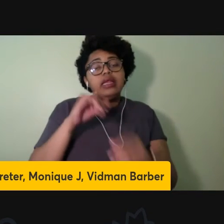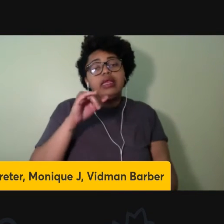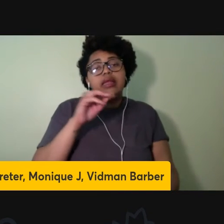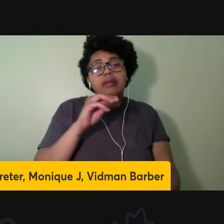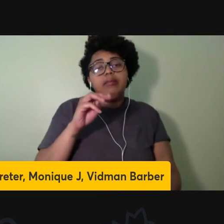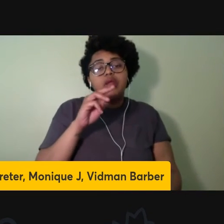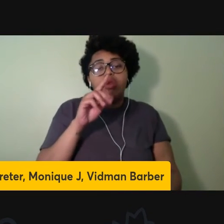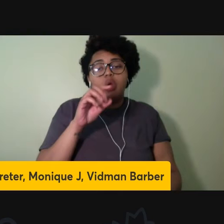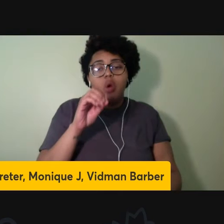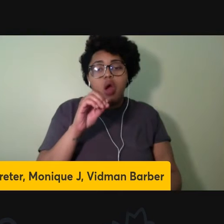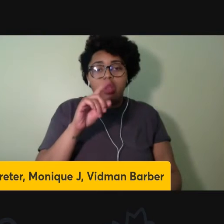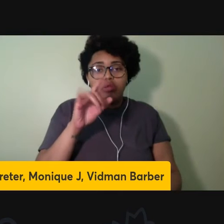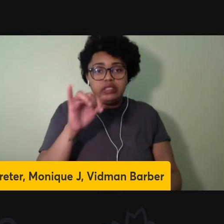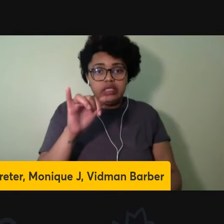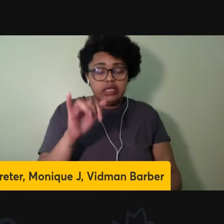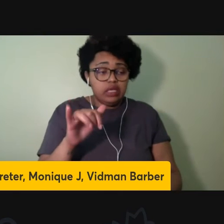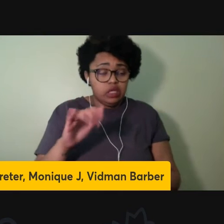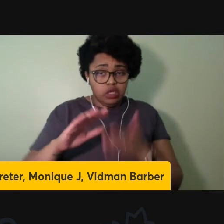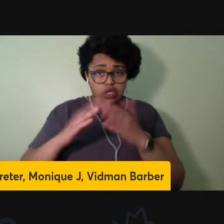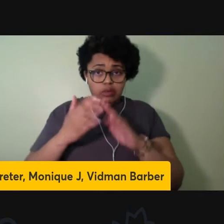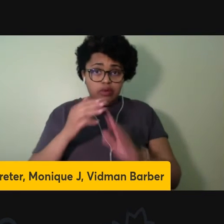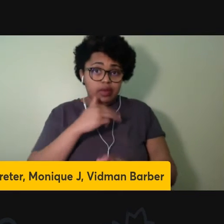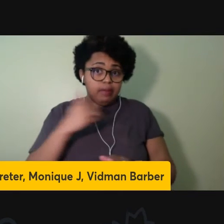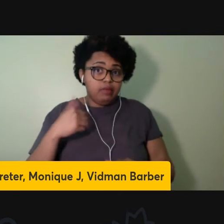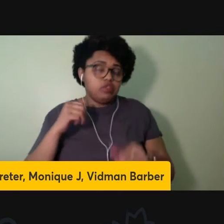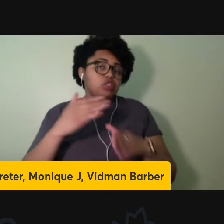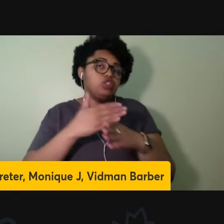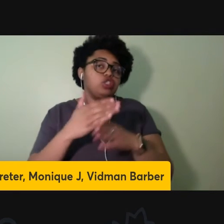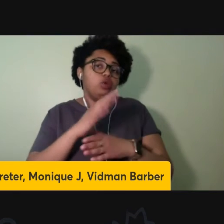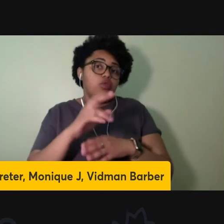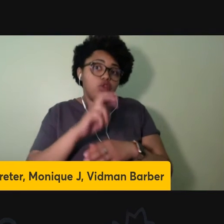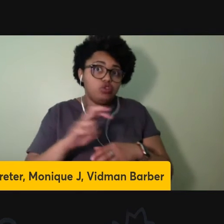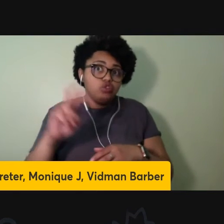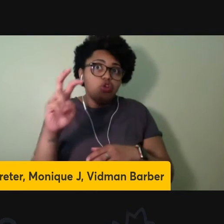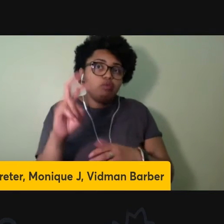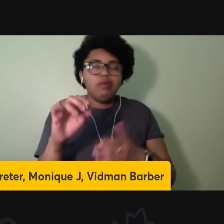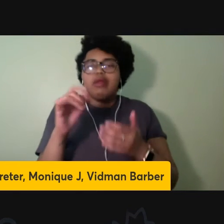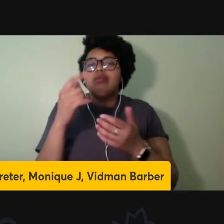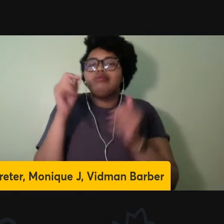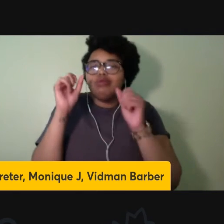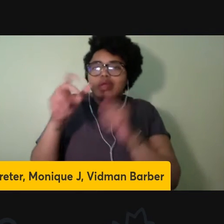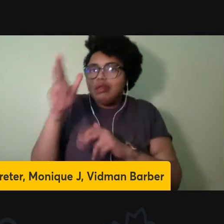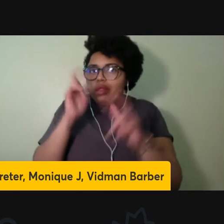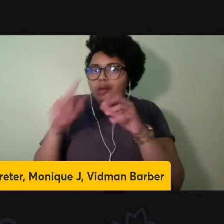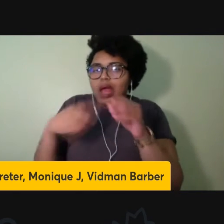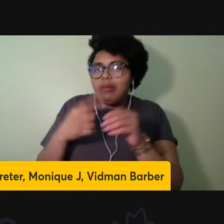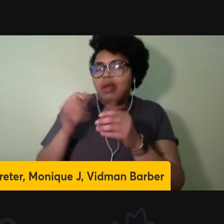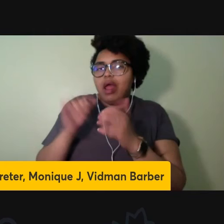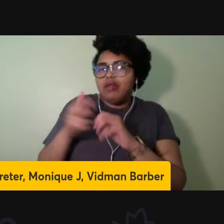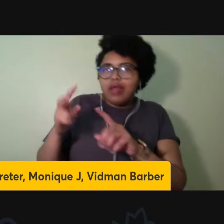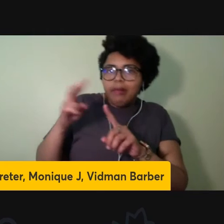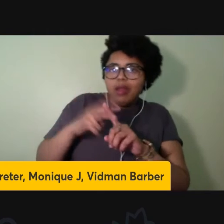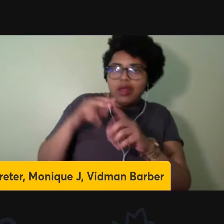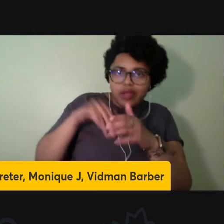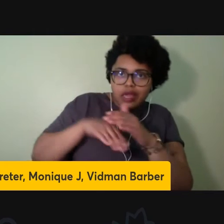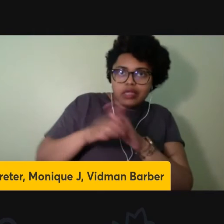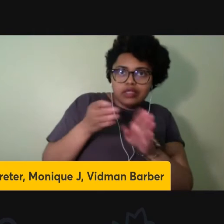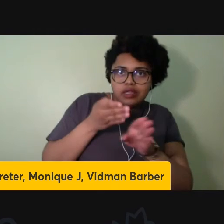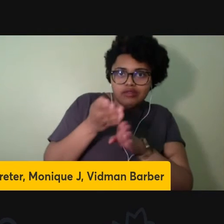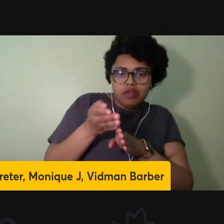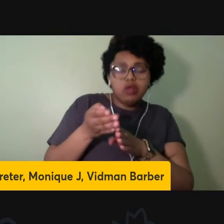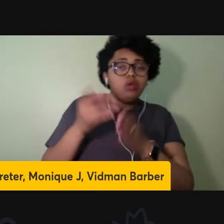their journeys into immunology, and you'll be hearing about the opportunities on entering the field from program managers at the NIH and